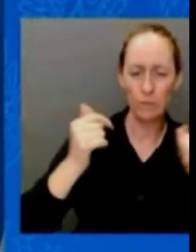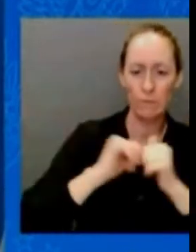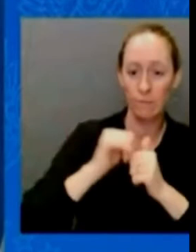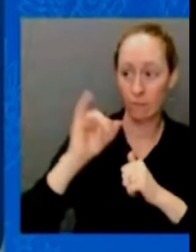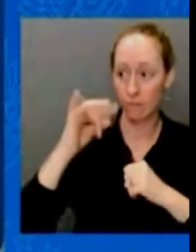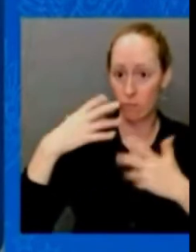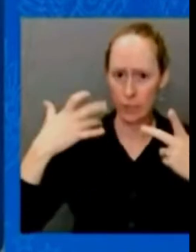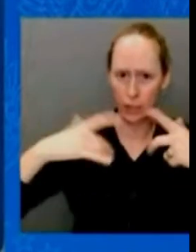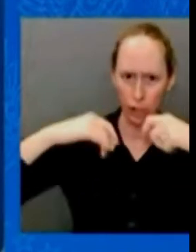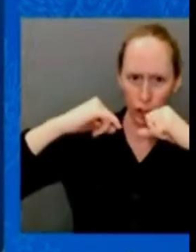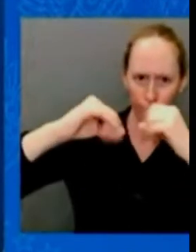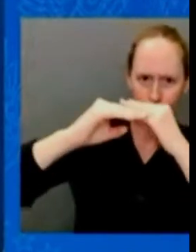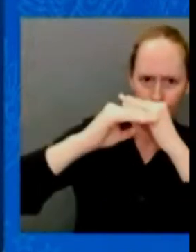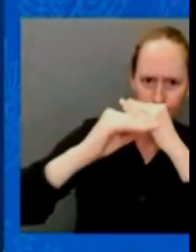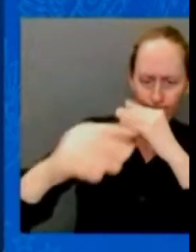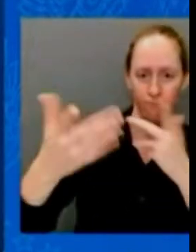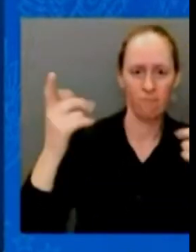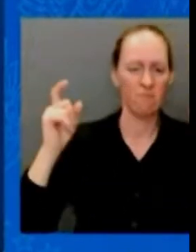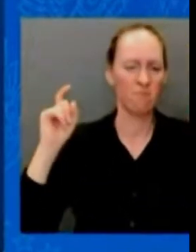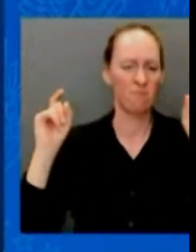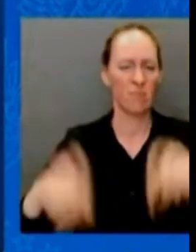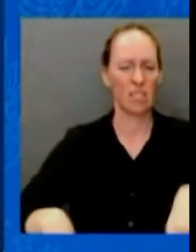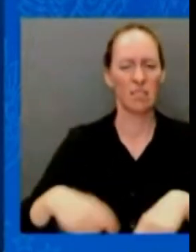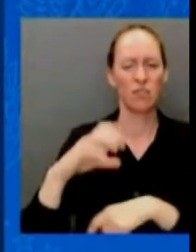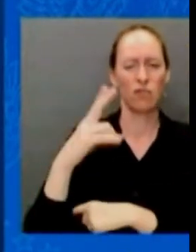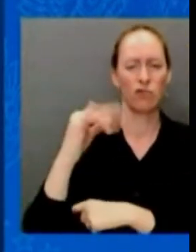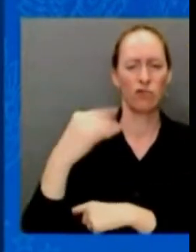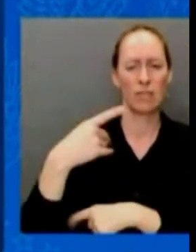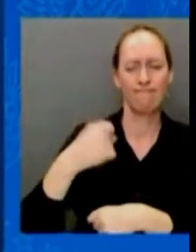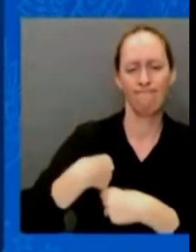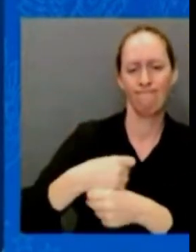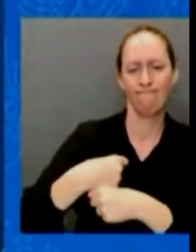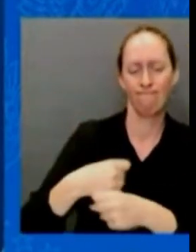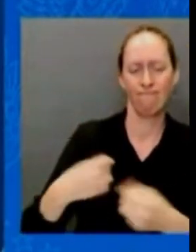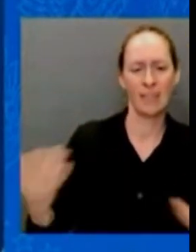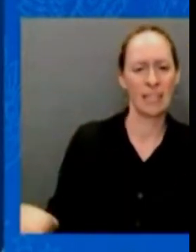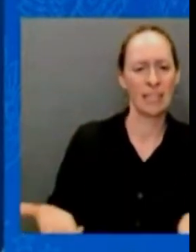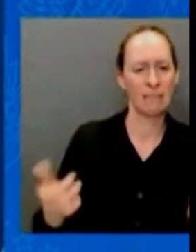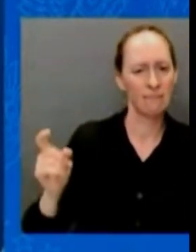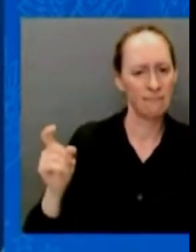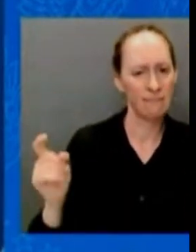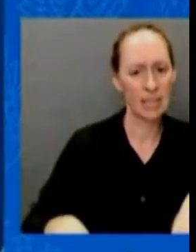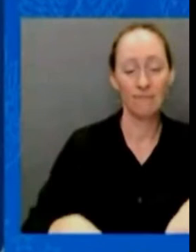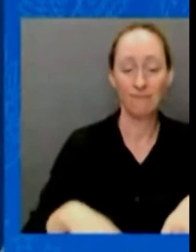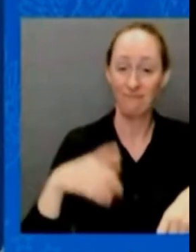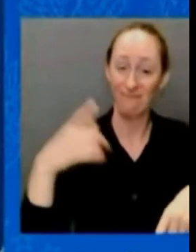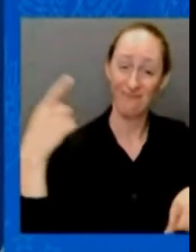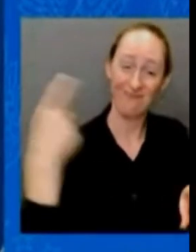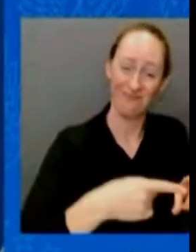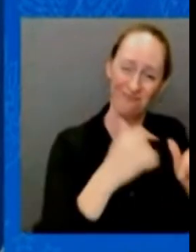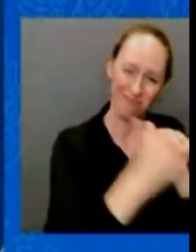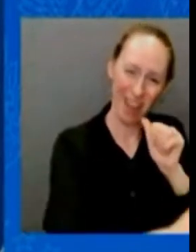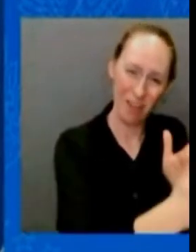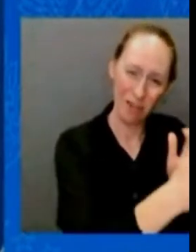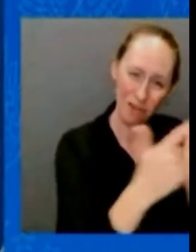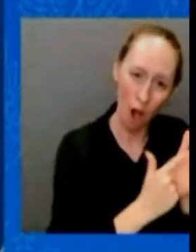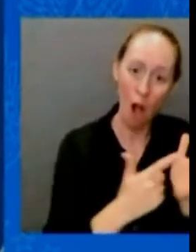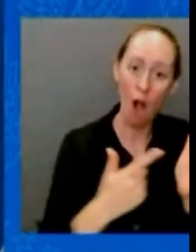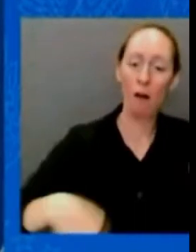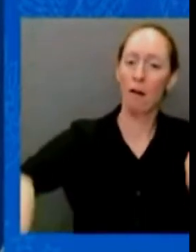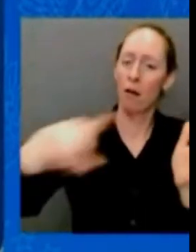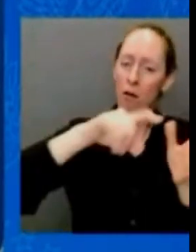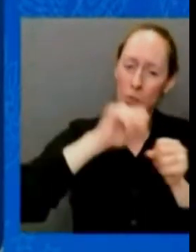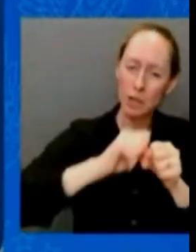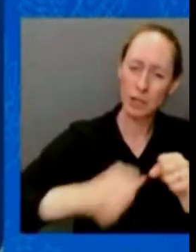to do this was through a bipartisan bill that would bring the whole country together about making it here. It was Chuck's